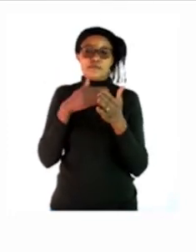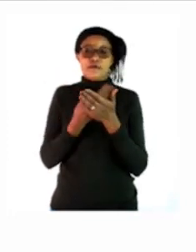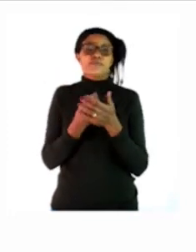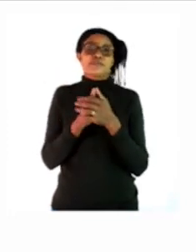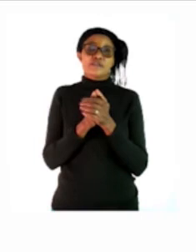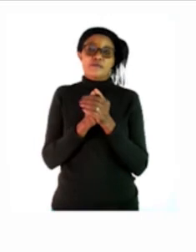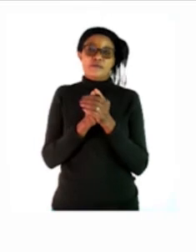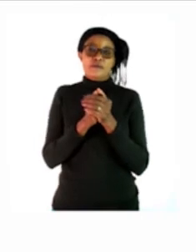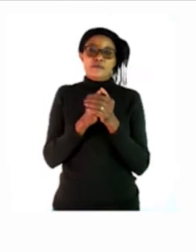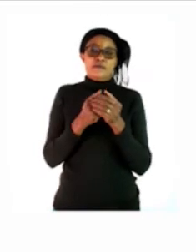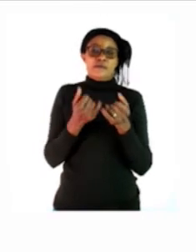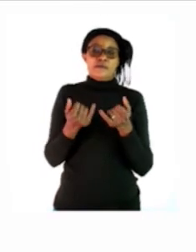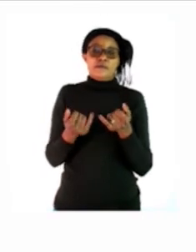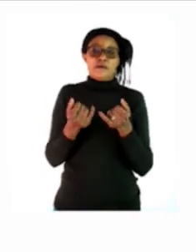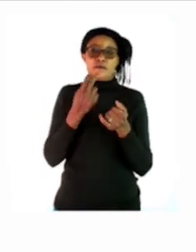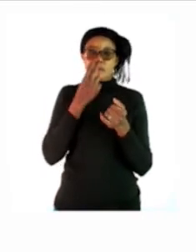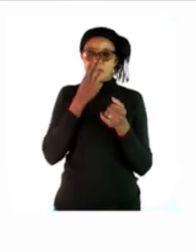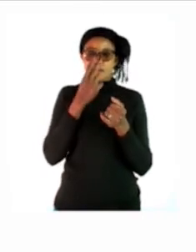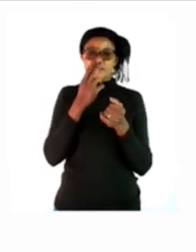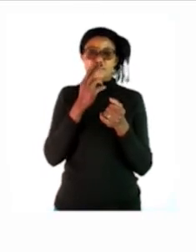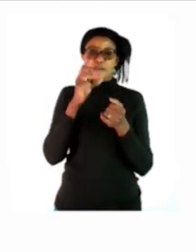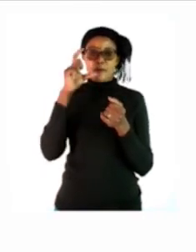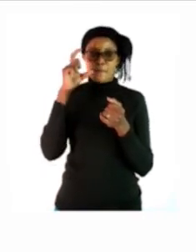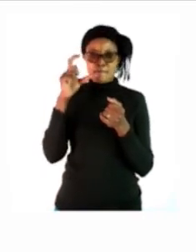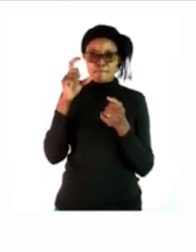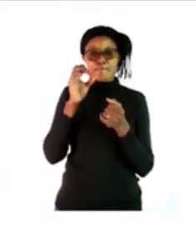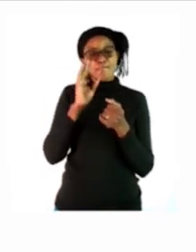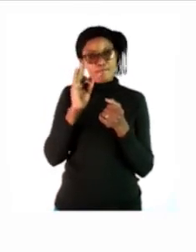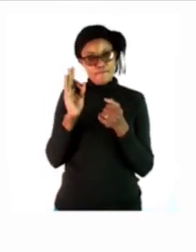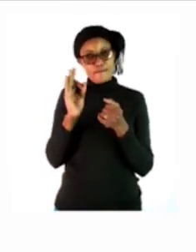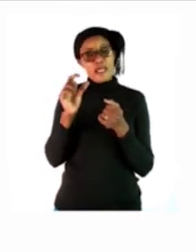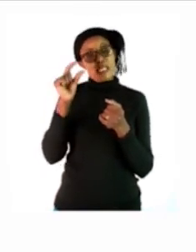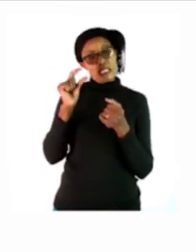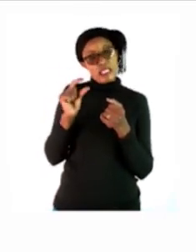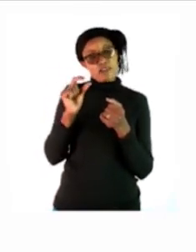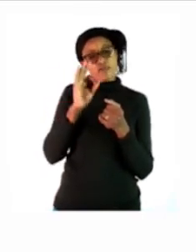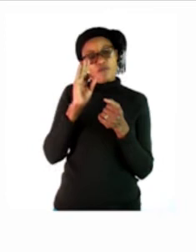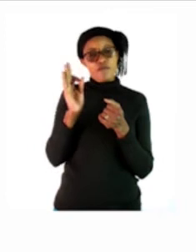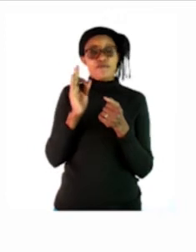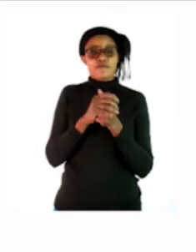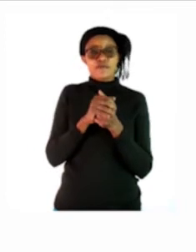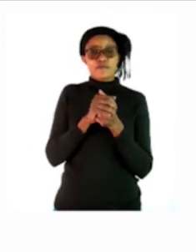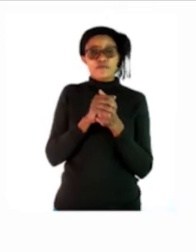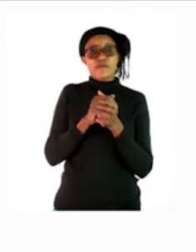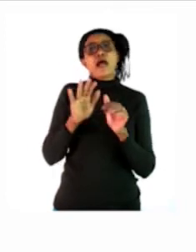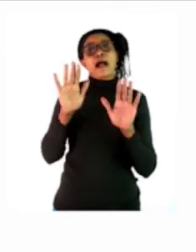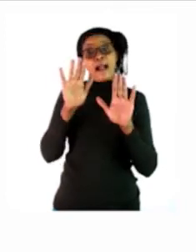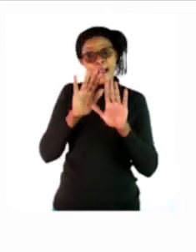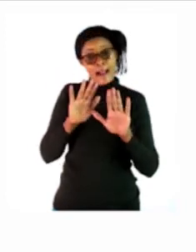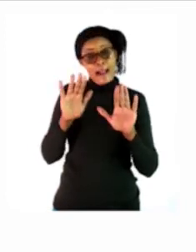can see the capital F and the small f. We have to color